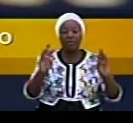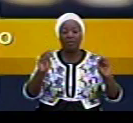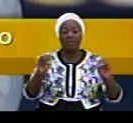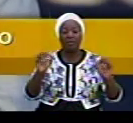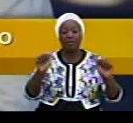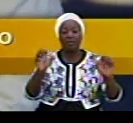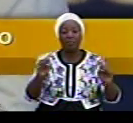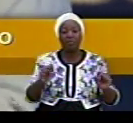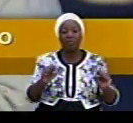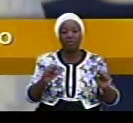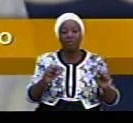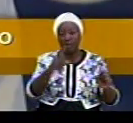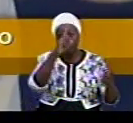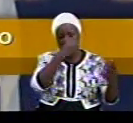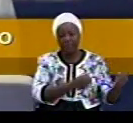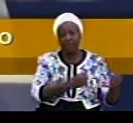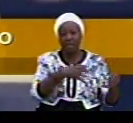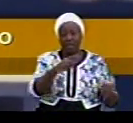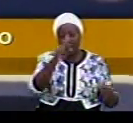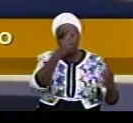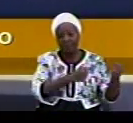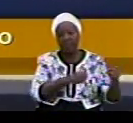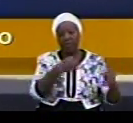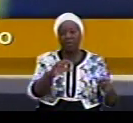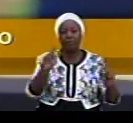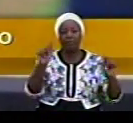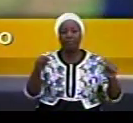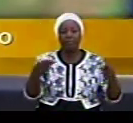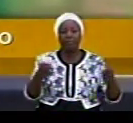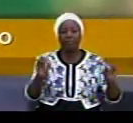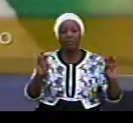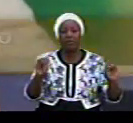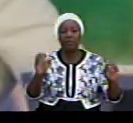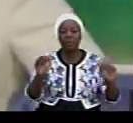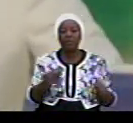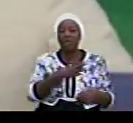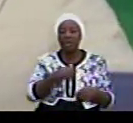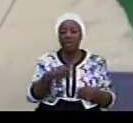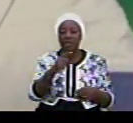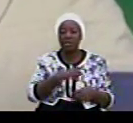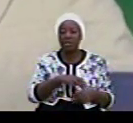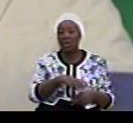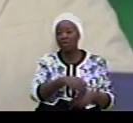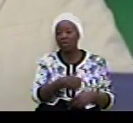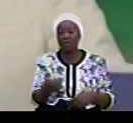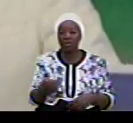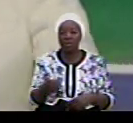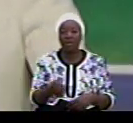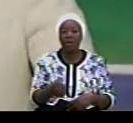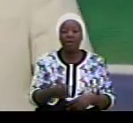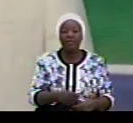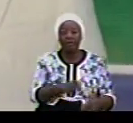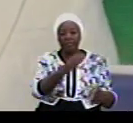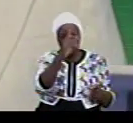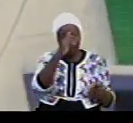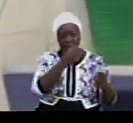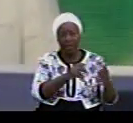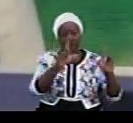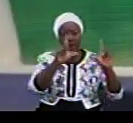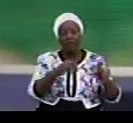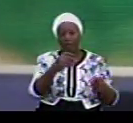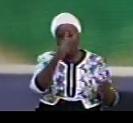Thomas. There is also the level of triumphant faith, that